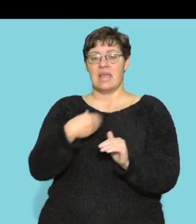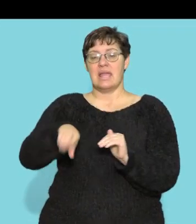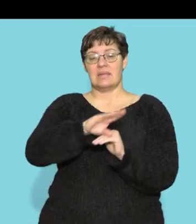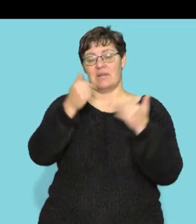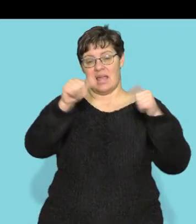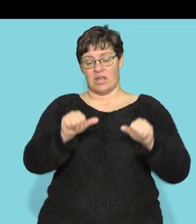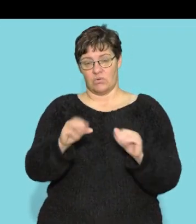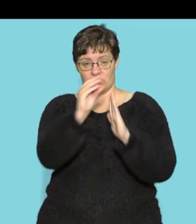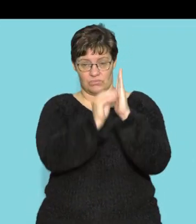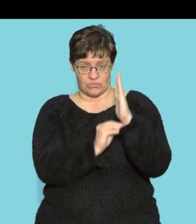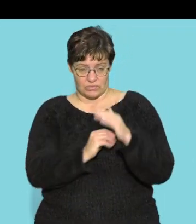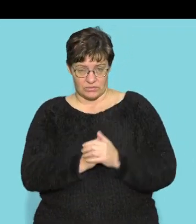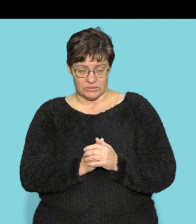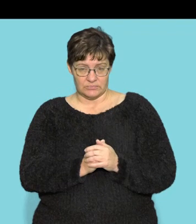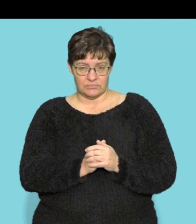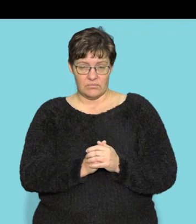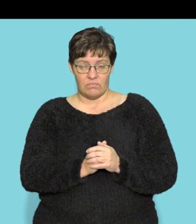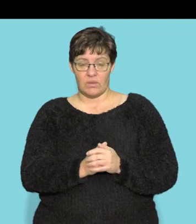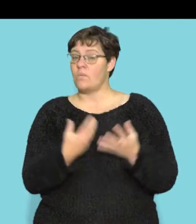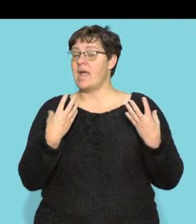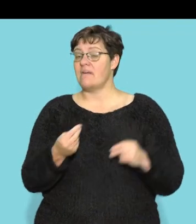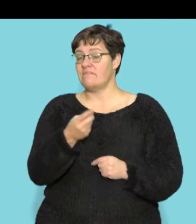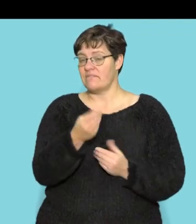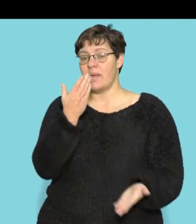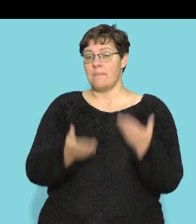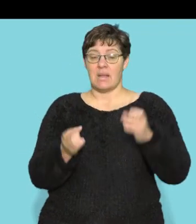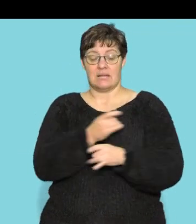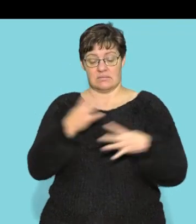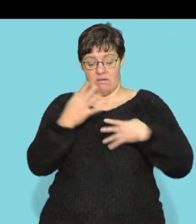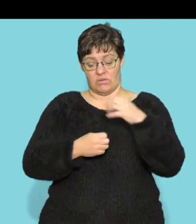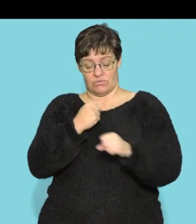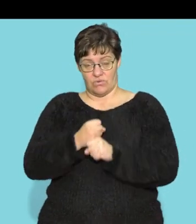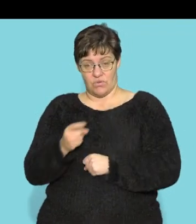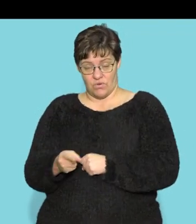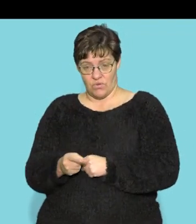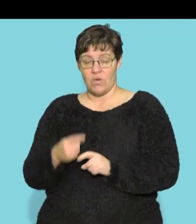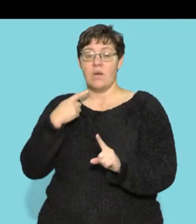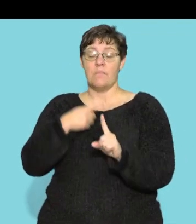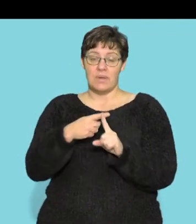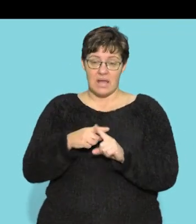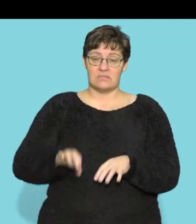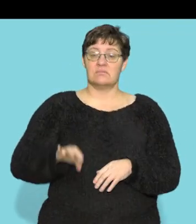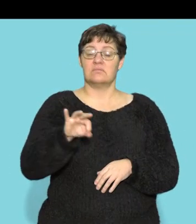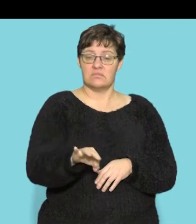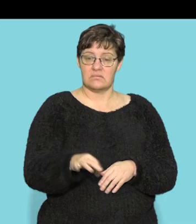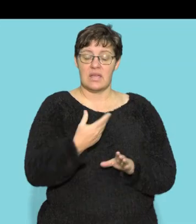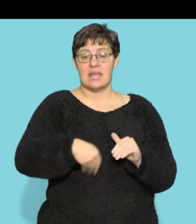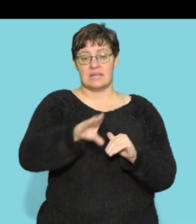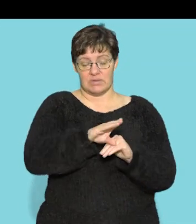capital account note, right? So what we have here is your balance at the beginning of the year, plus your contributions of